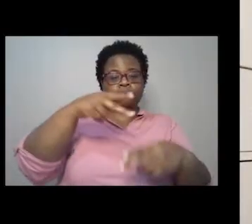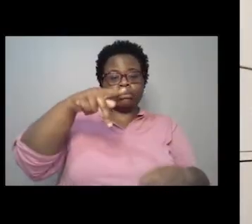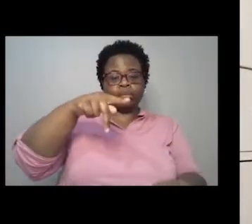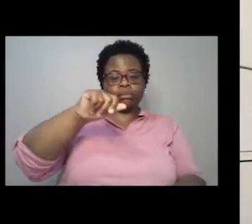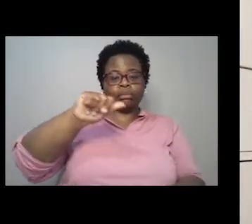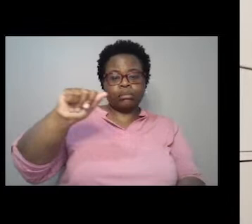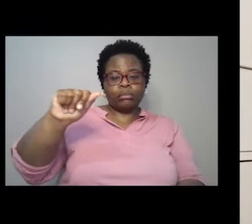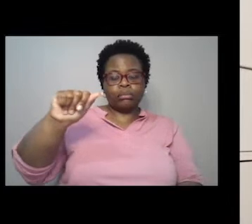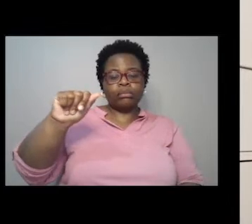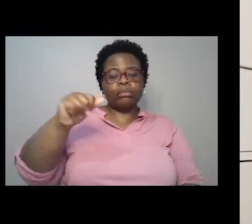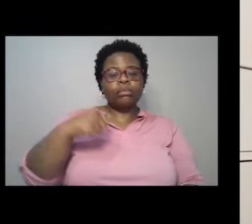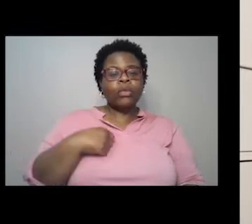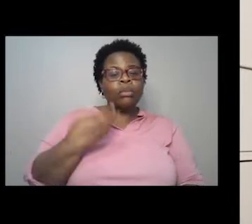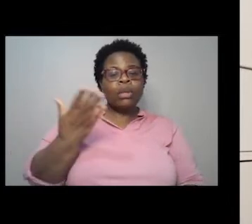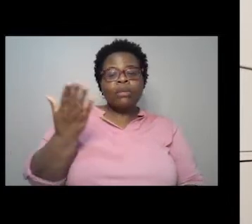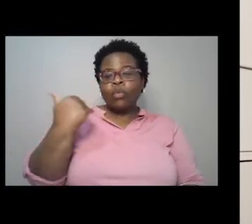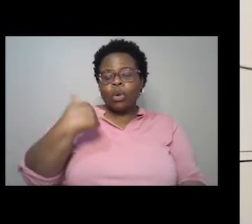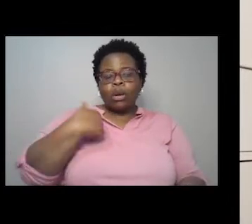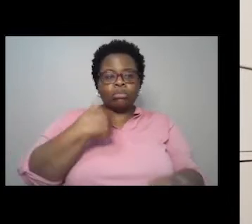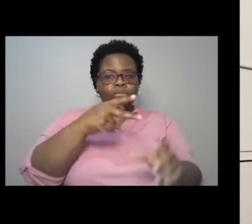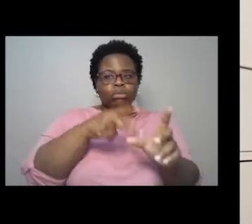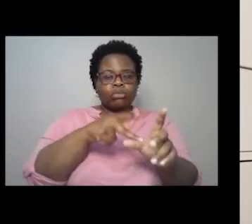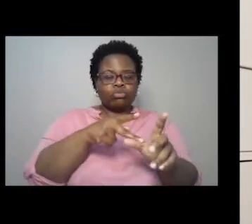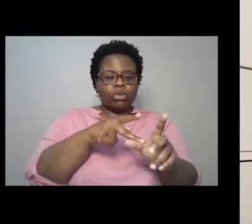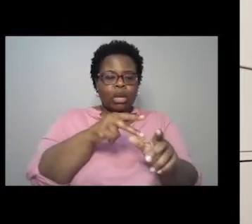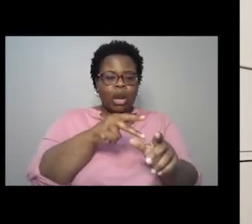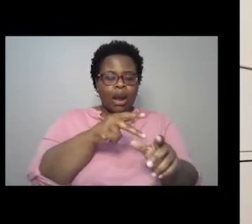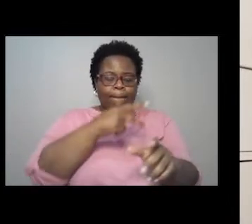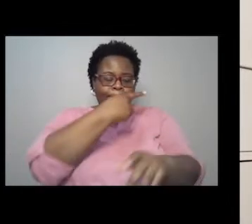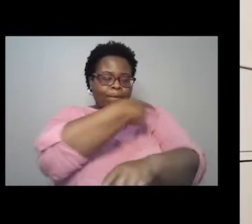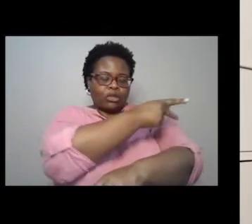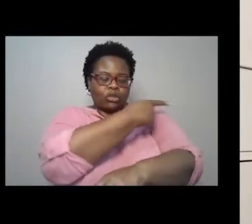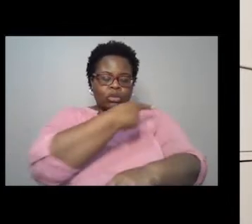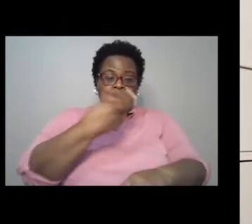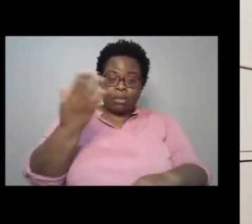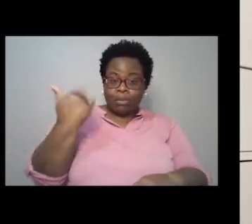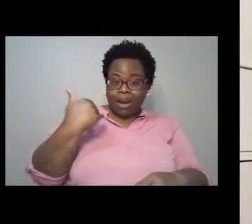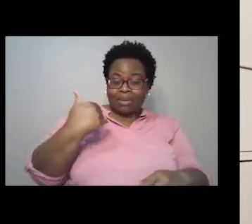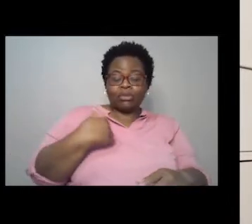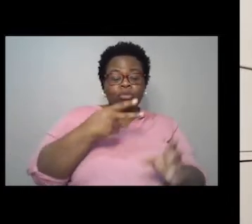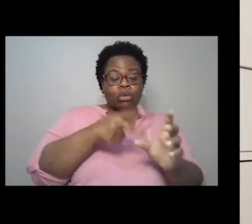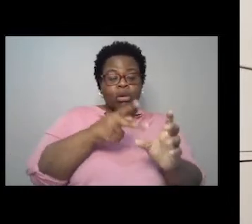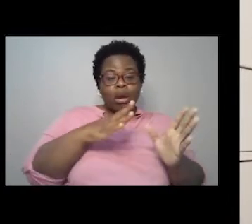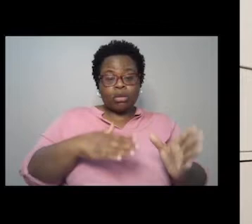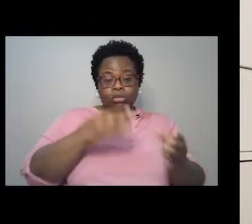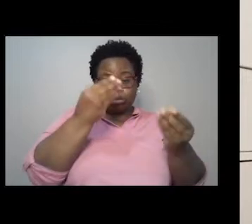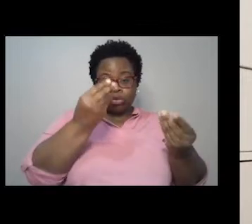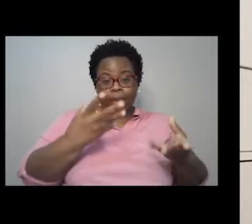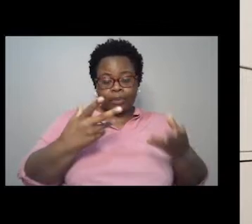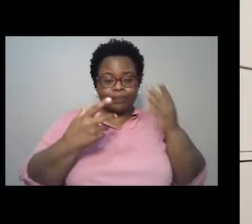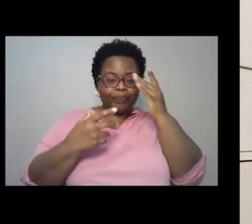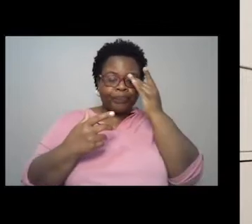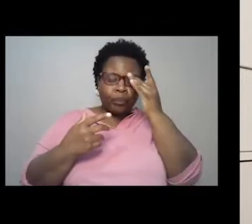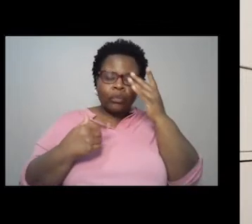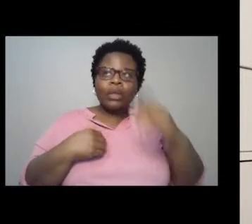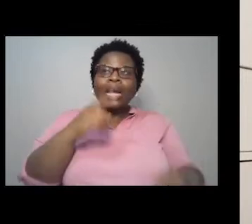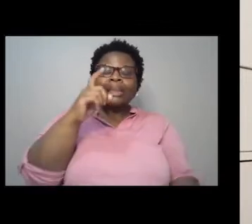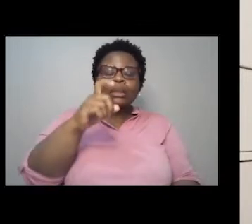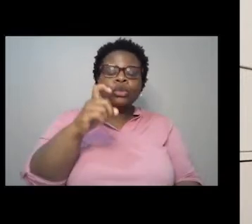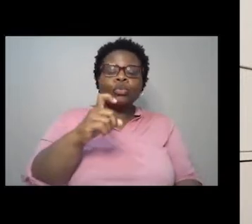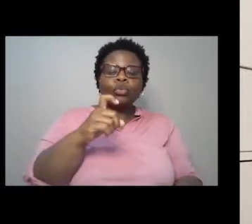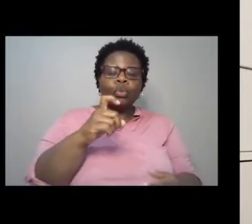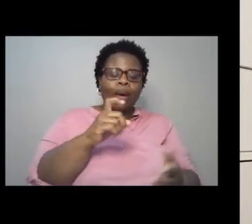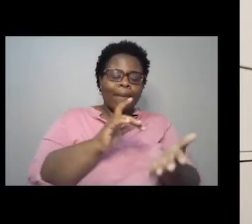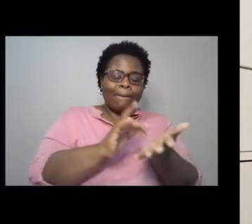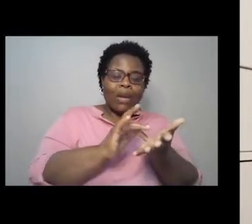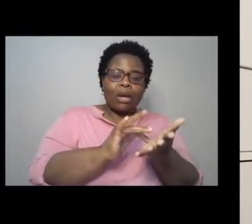My name is Pia Tuominen. I'm a former psychiatric patient. In my past, I've been told by psychiatrists that I would have